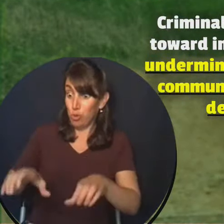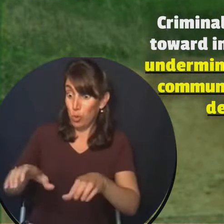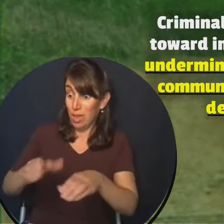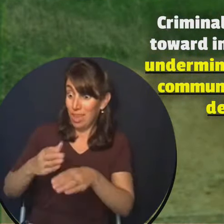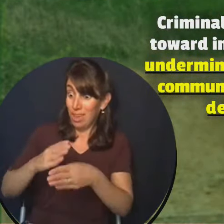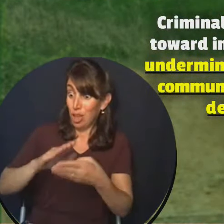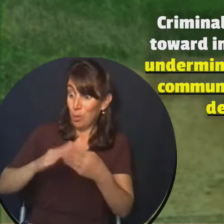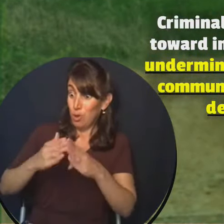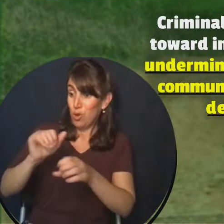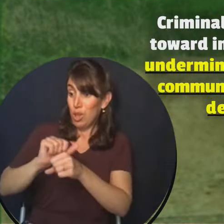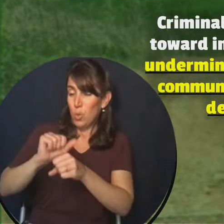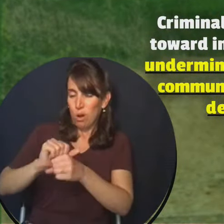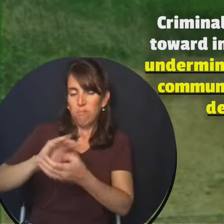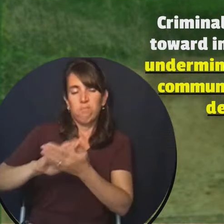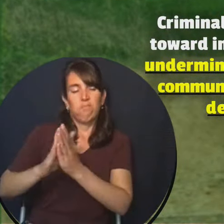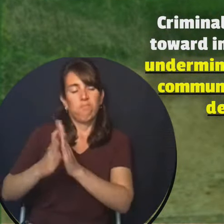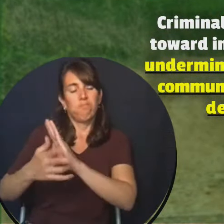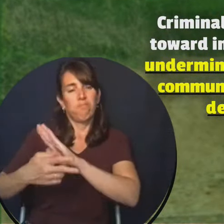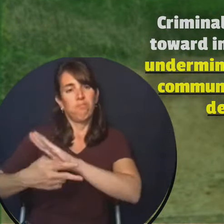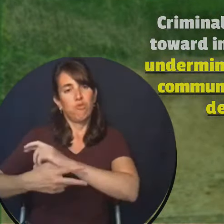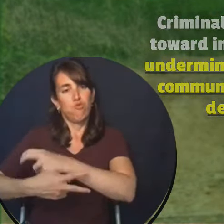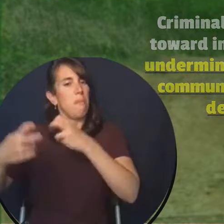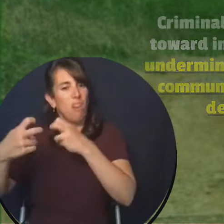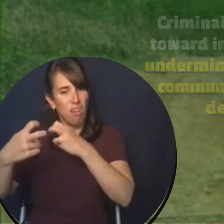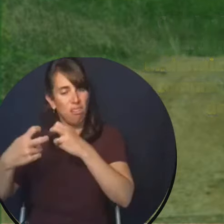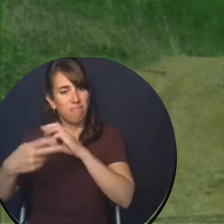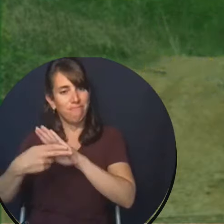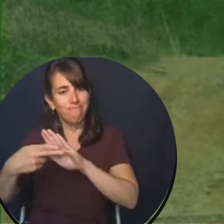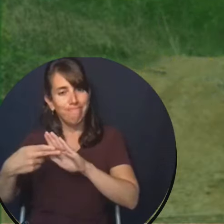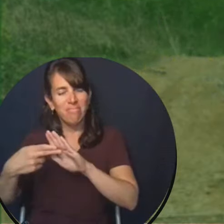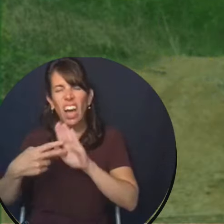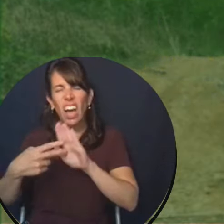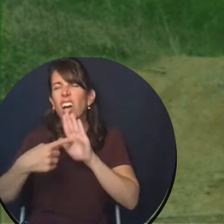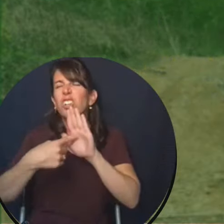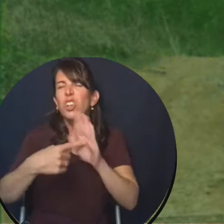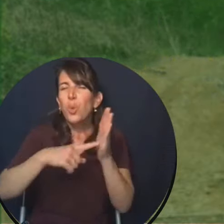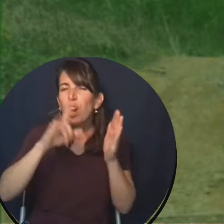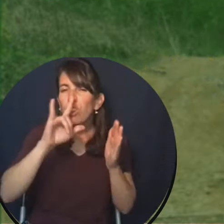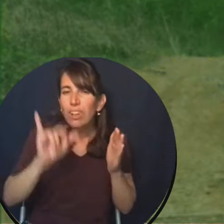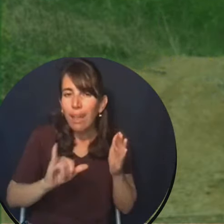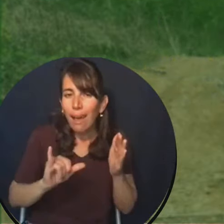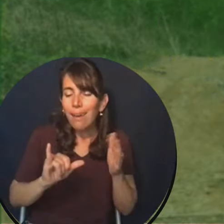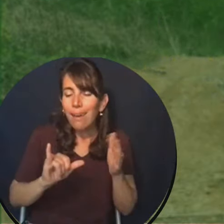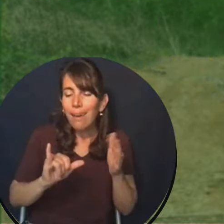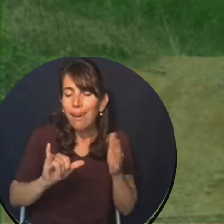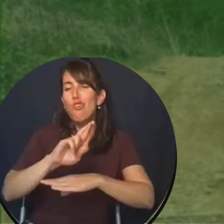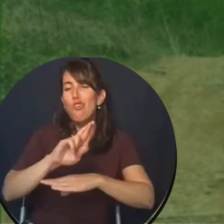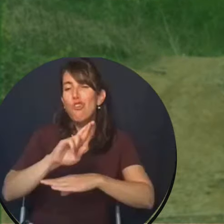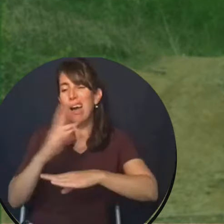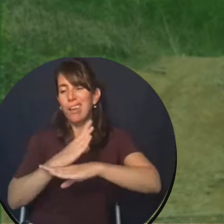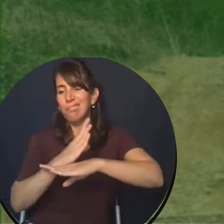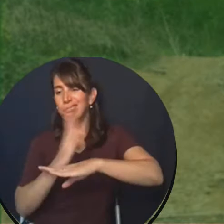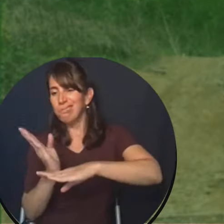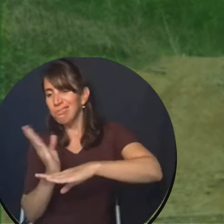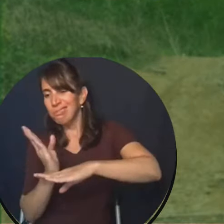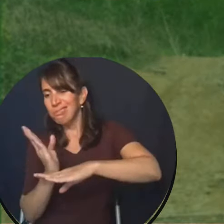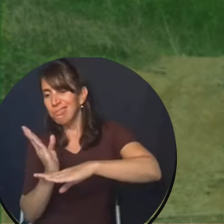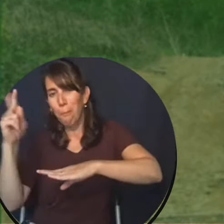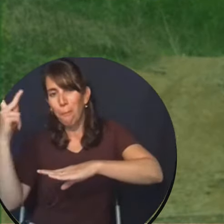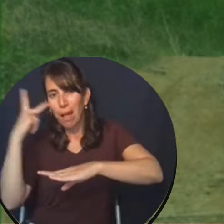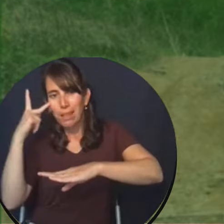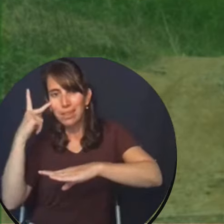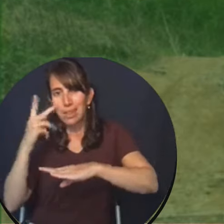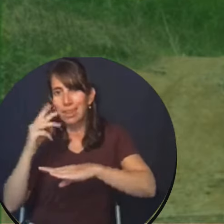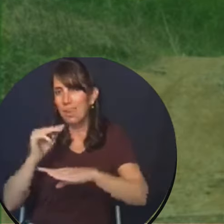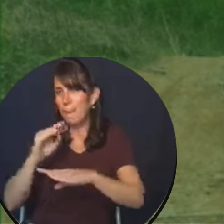I'll talk about what it looks like. It looks like right-wing media attacks. So everyone who has engaged